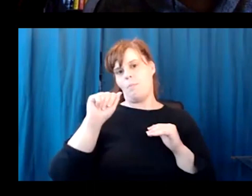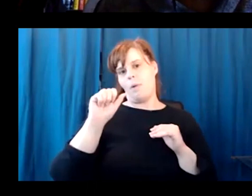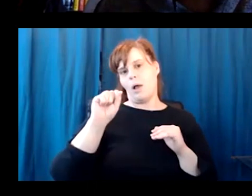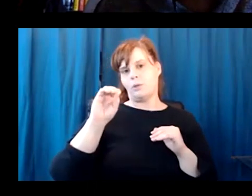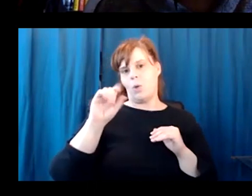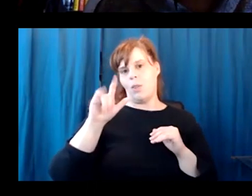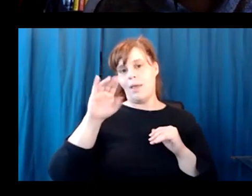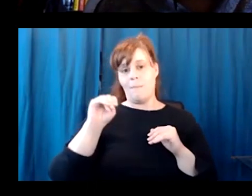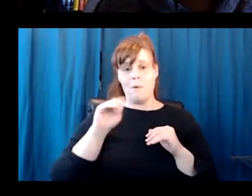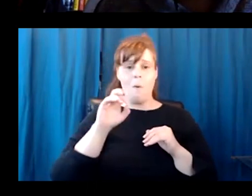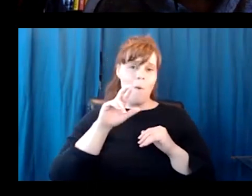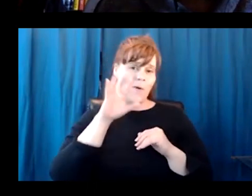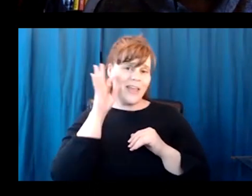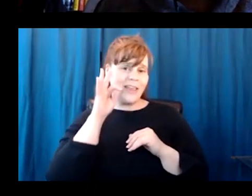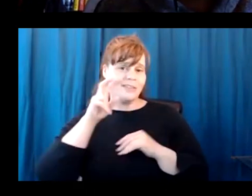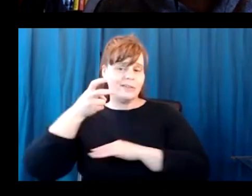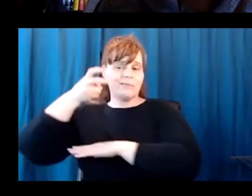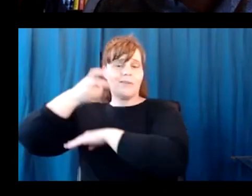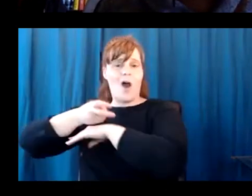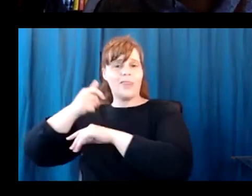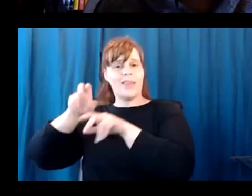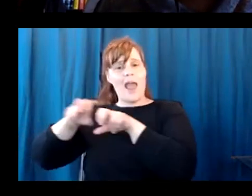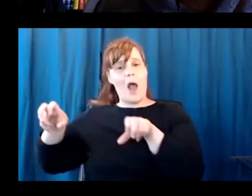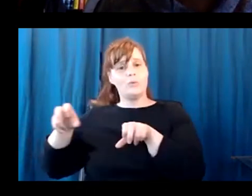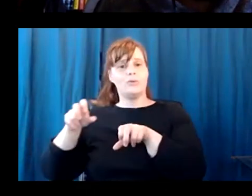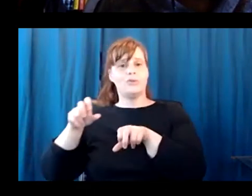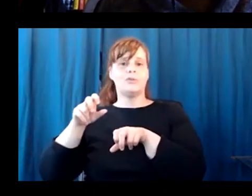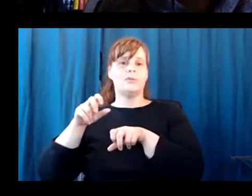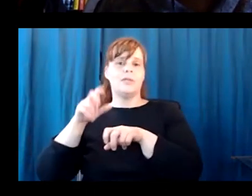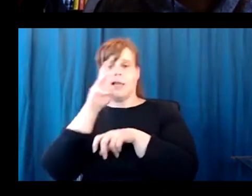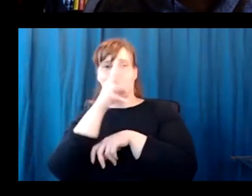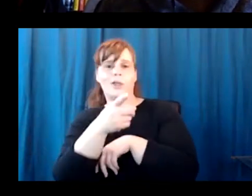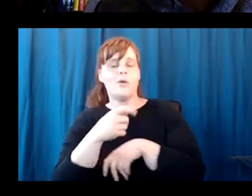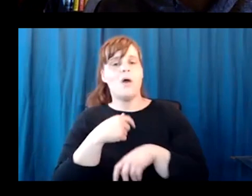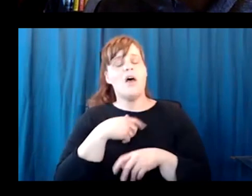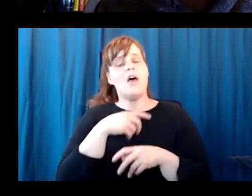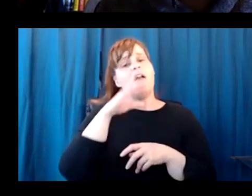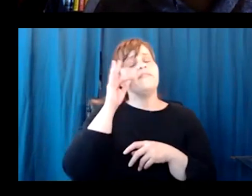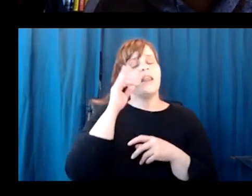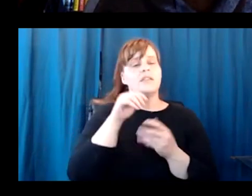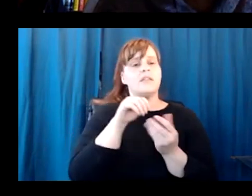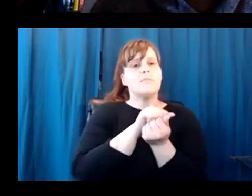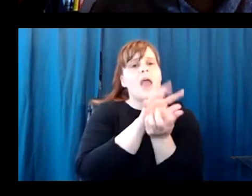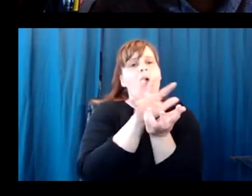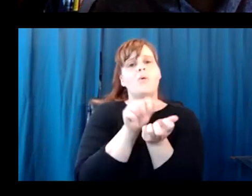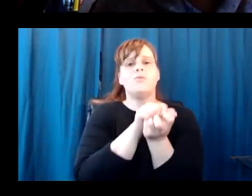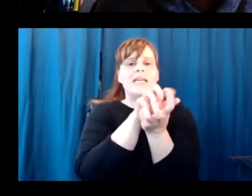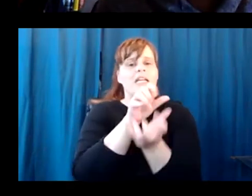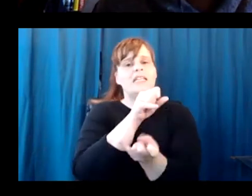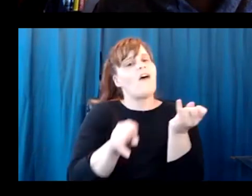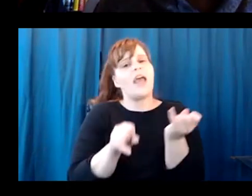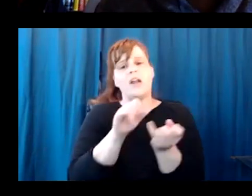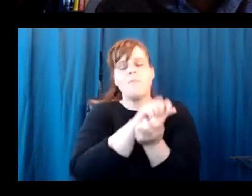your favorite couch and ignoring you. Felix is meowing his final meows. Felix is at the apex of his career